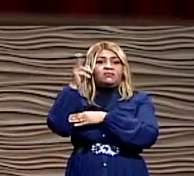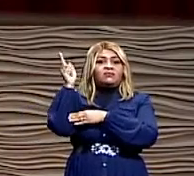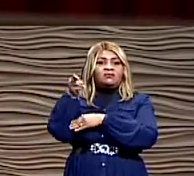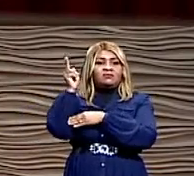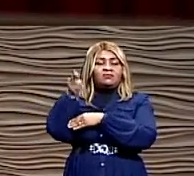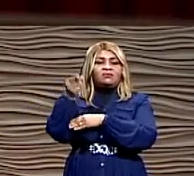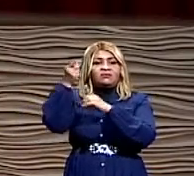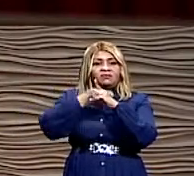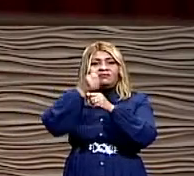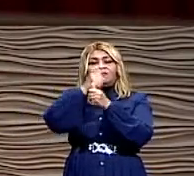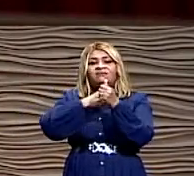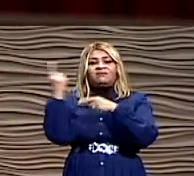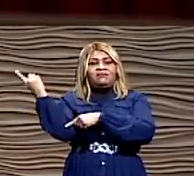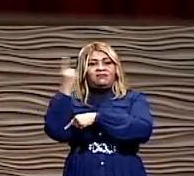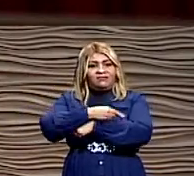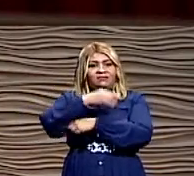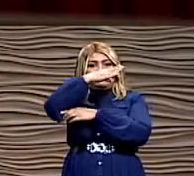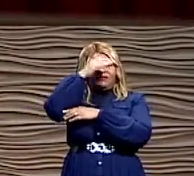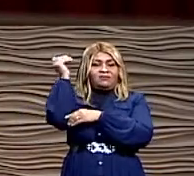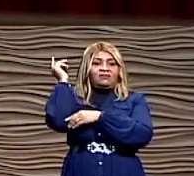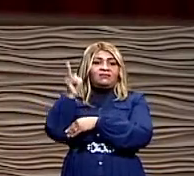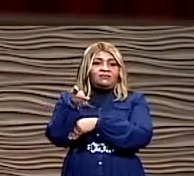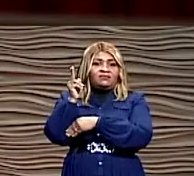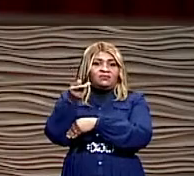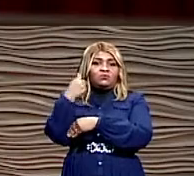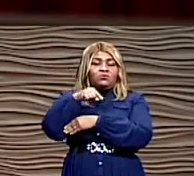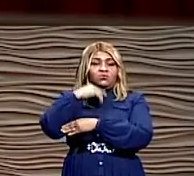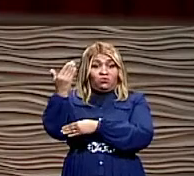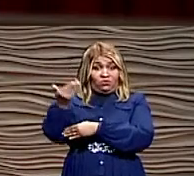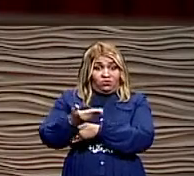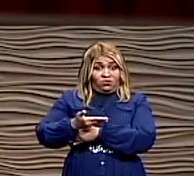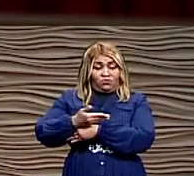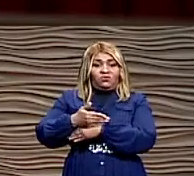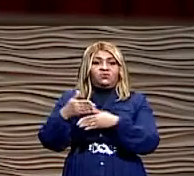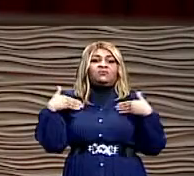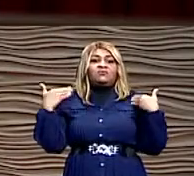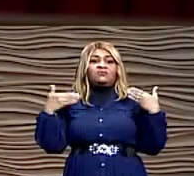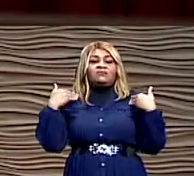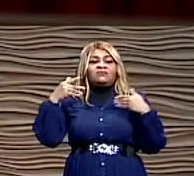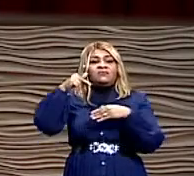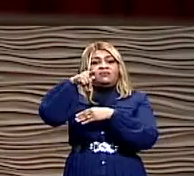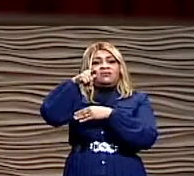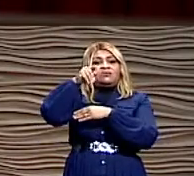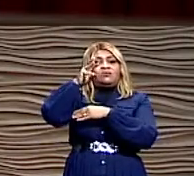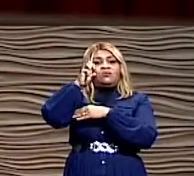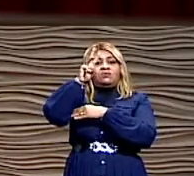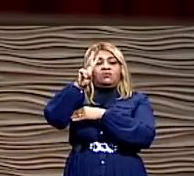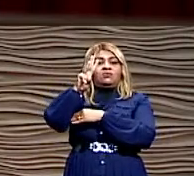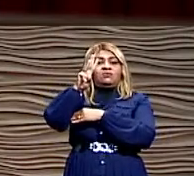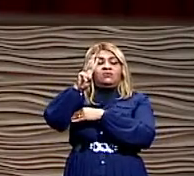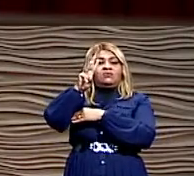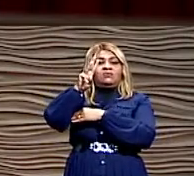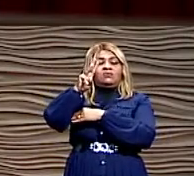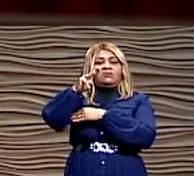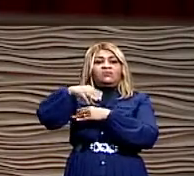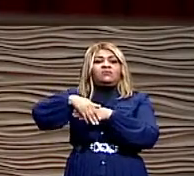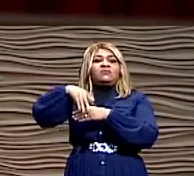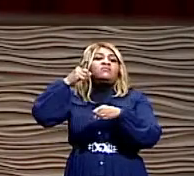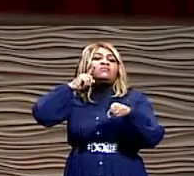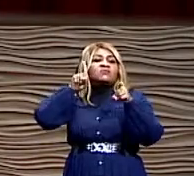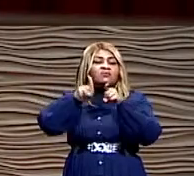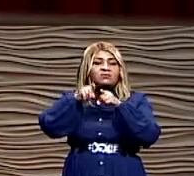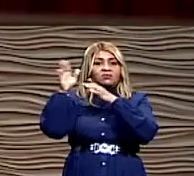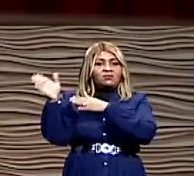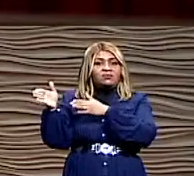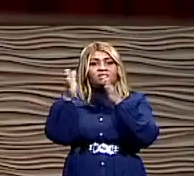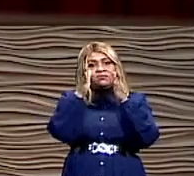day is Black History, we want to welcome our young KWOW sister, Claire Jones, as she prepares